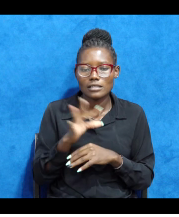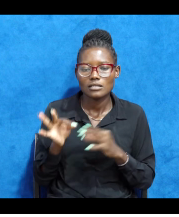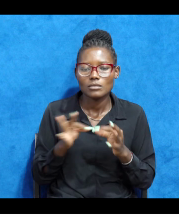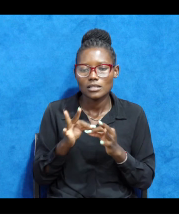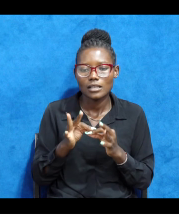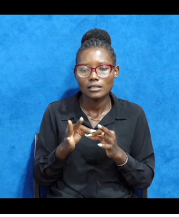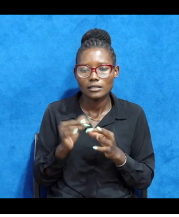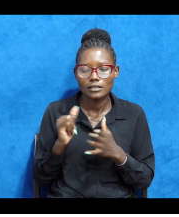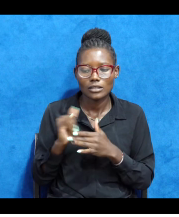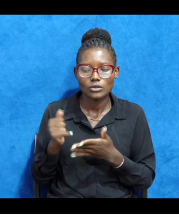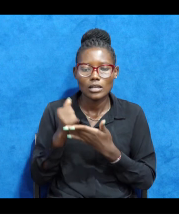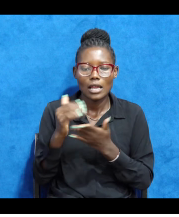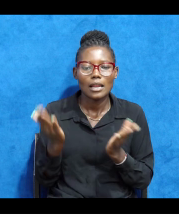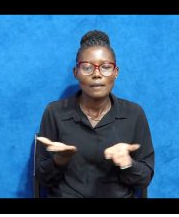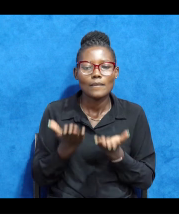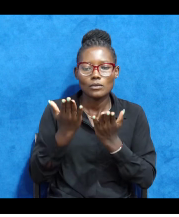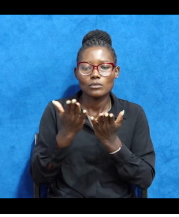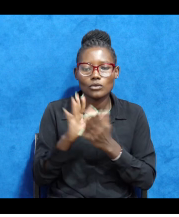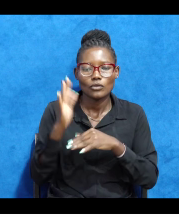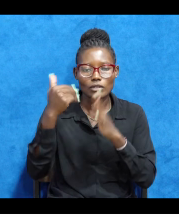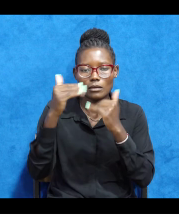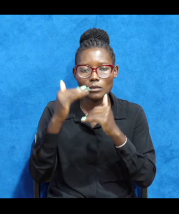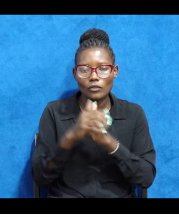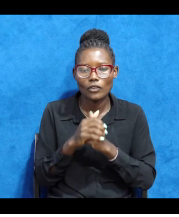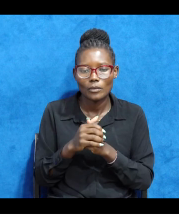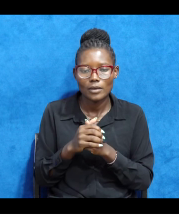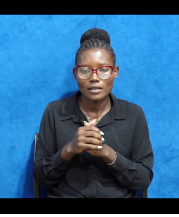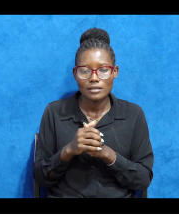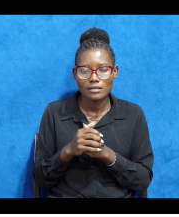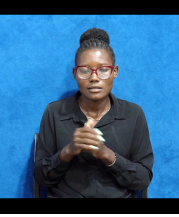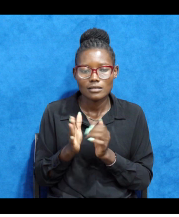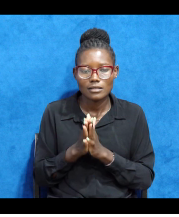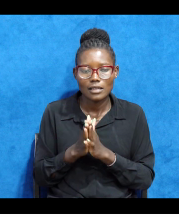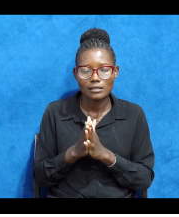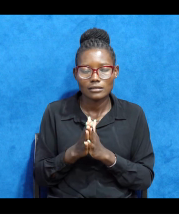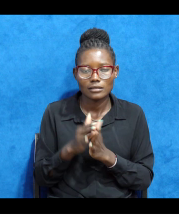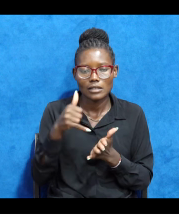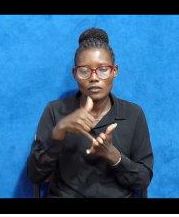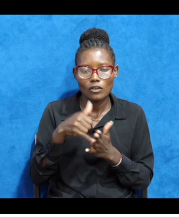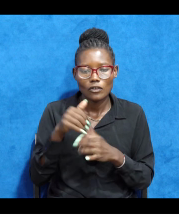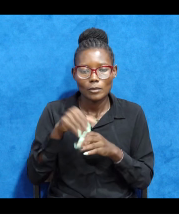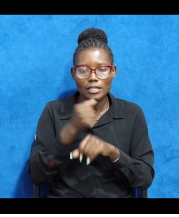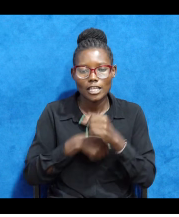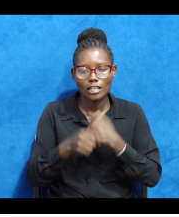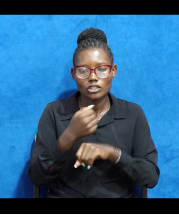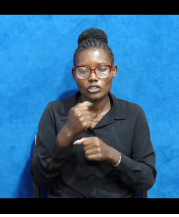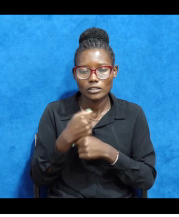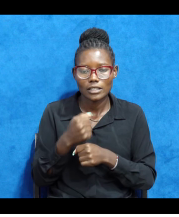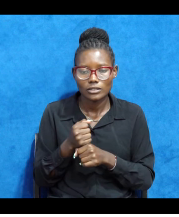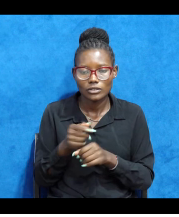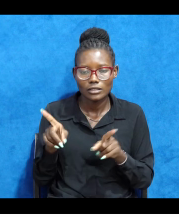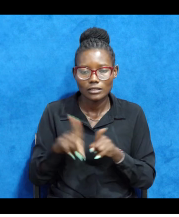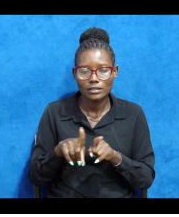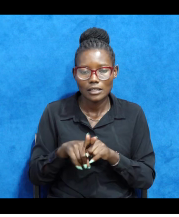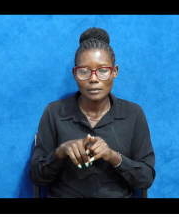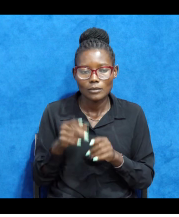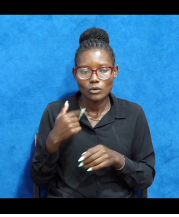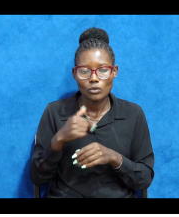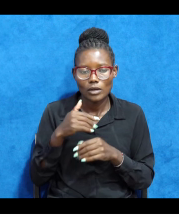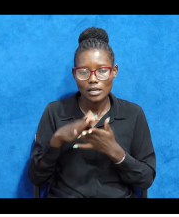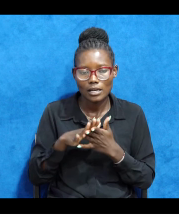that, or if we're taking soccer players and we're pulling out players so that they can get those high speed running distances in, that doesn't